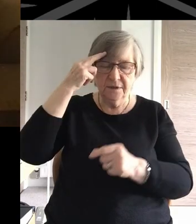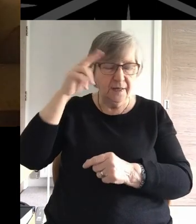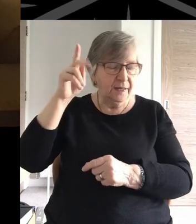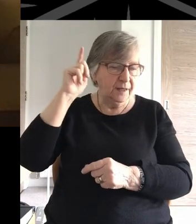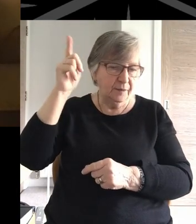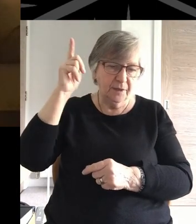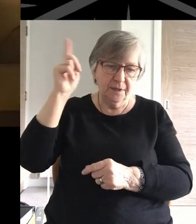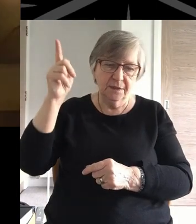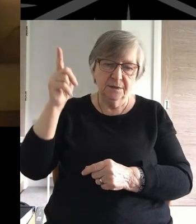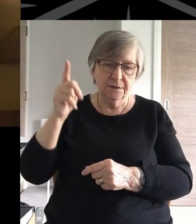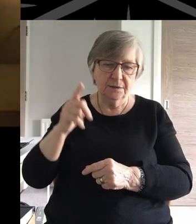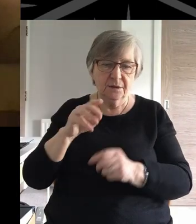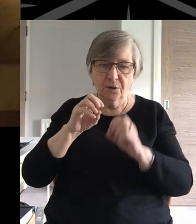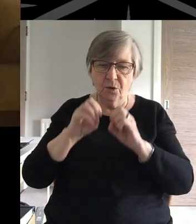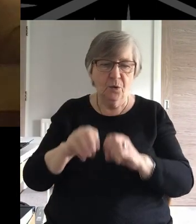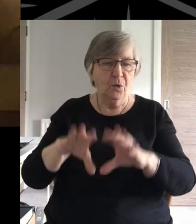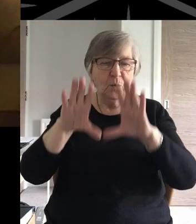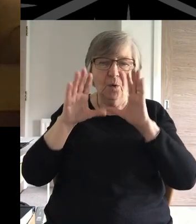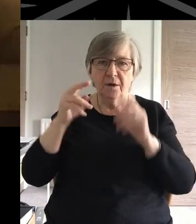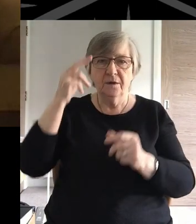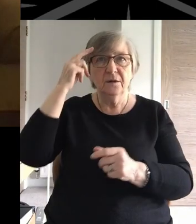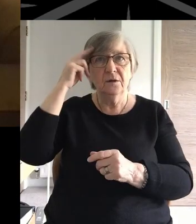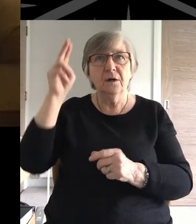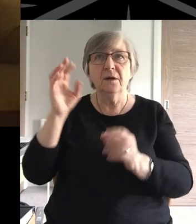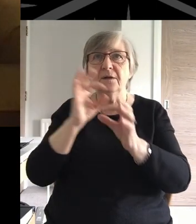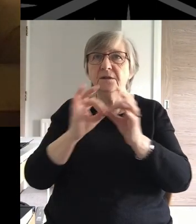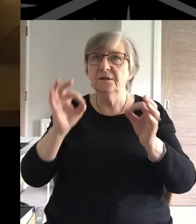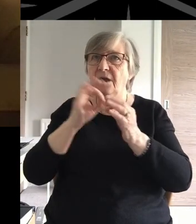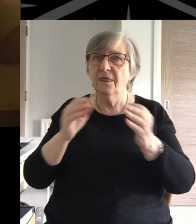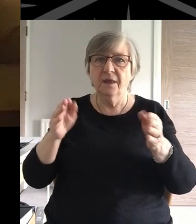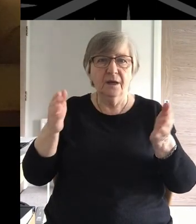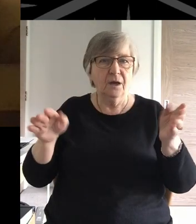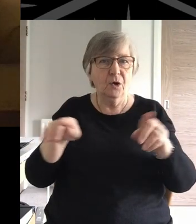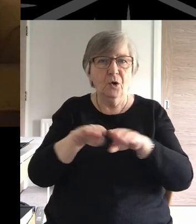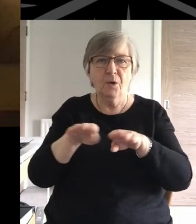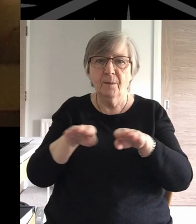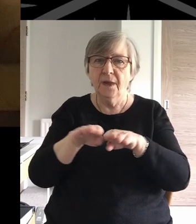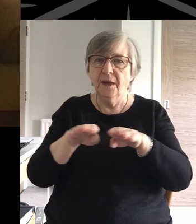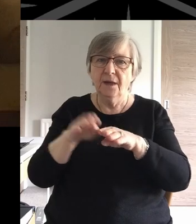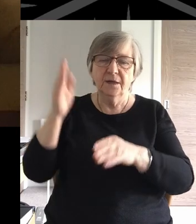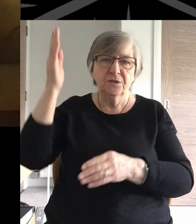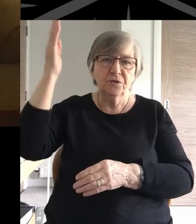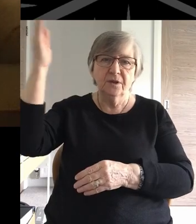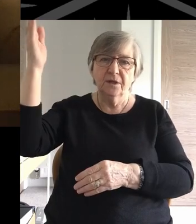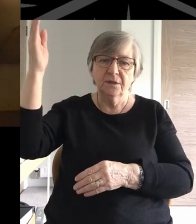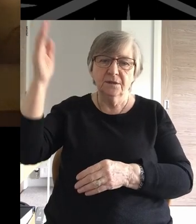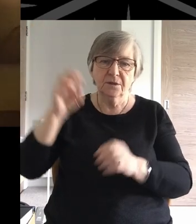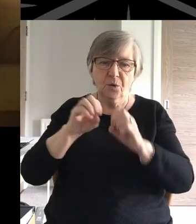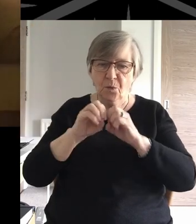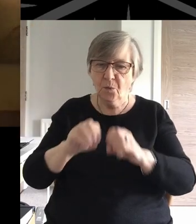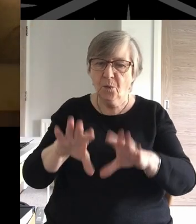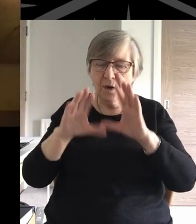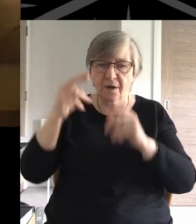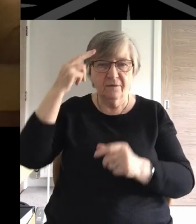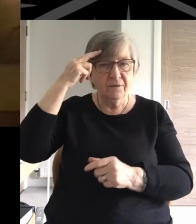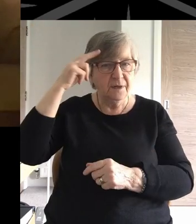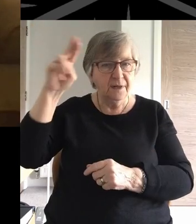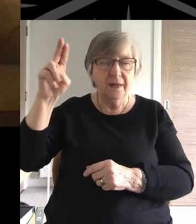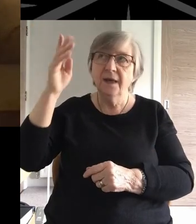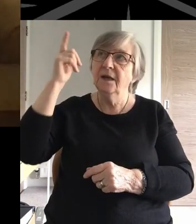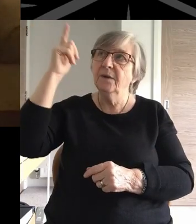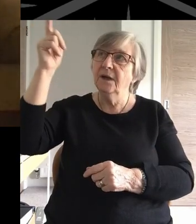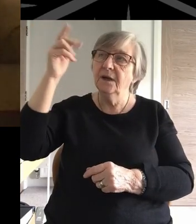wonderful name it is. Nothing compares to this. What a wonderful name it